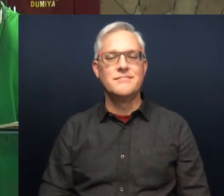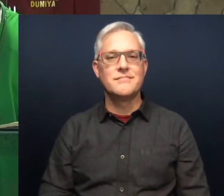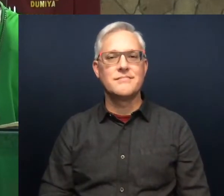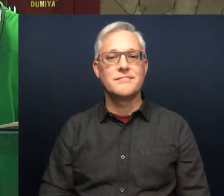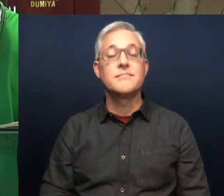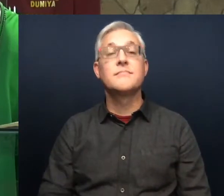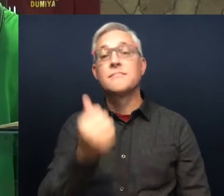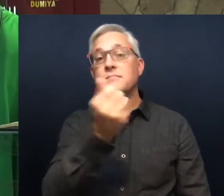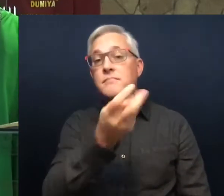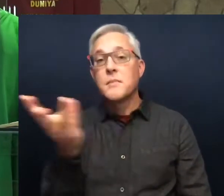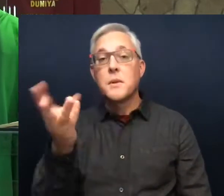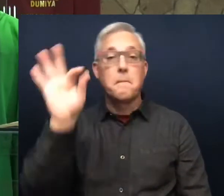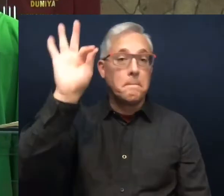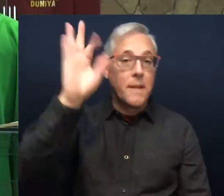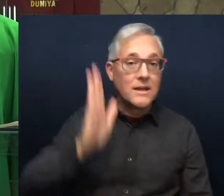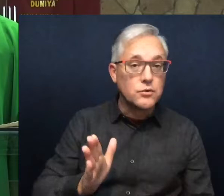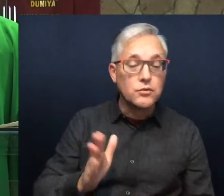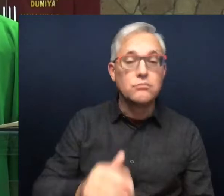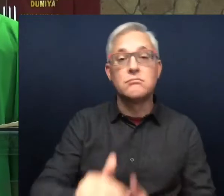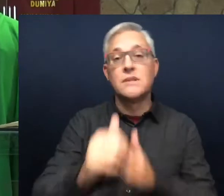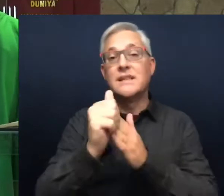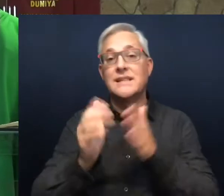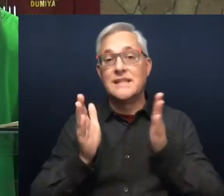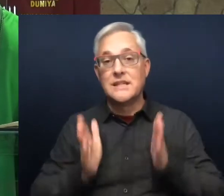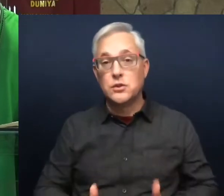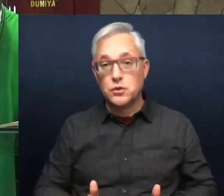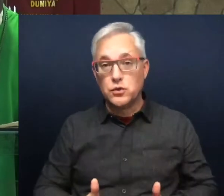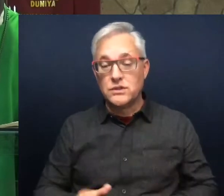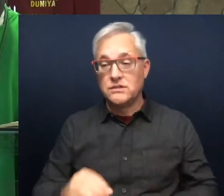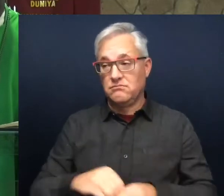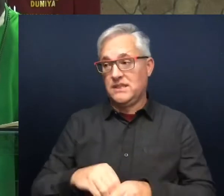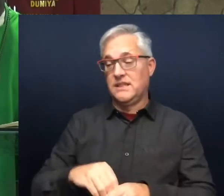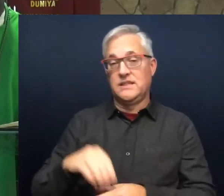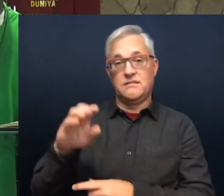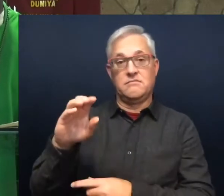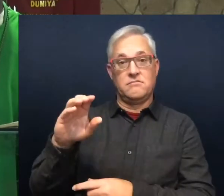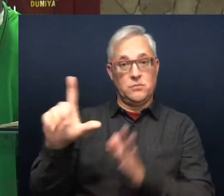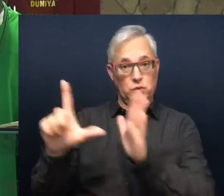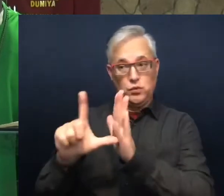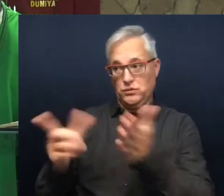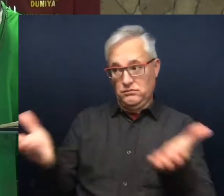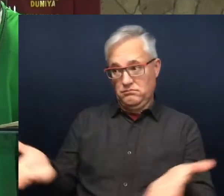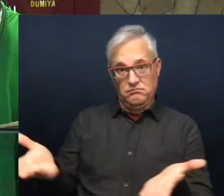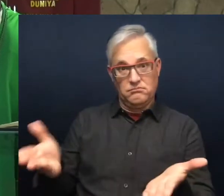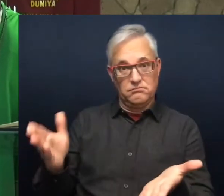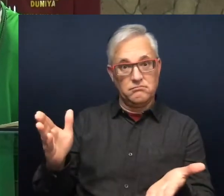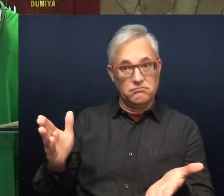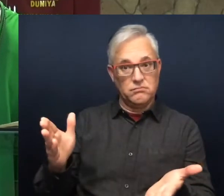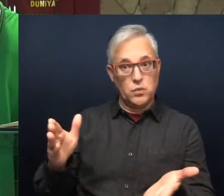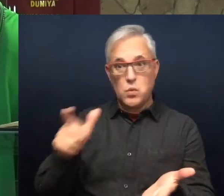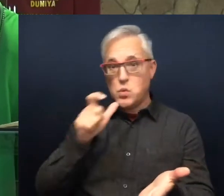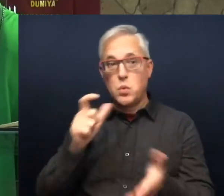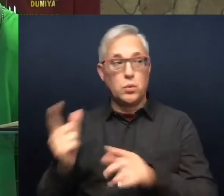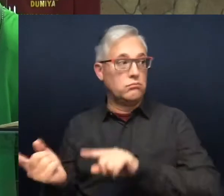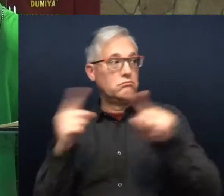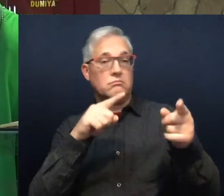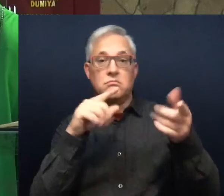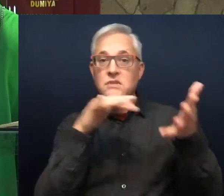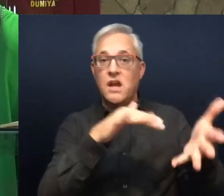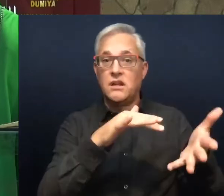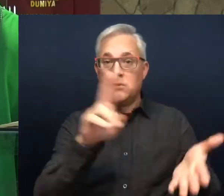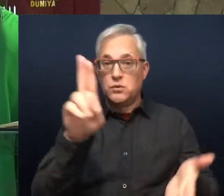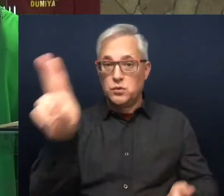Several pastors and leaders of the Lutheran Church of Christ in Nigeria who studied in the USA also often